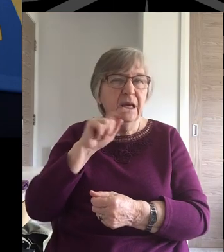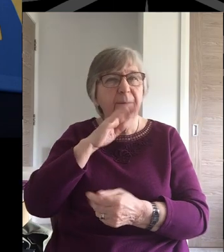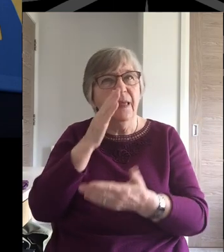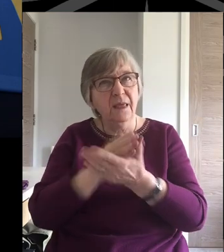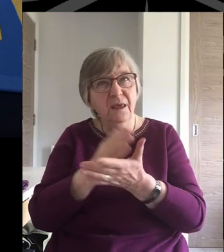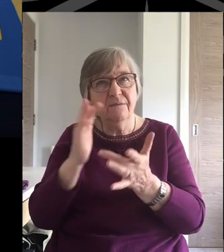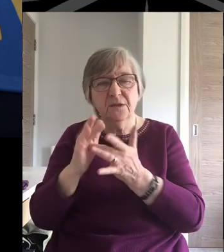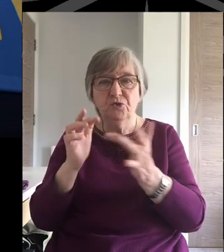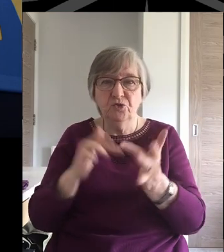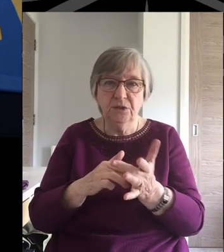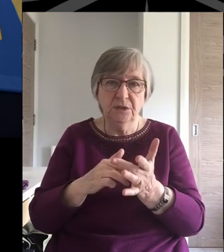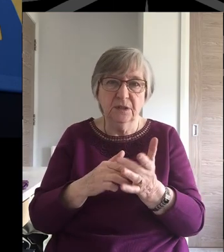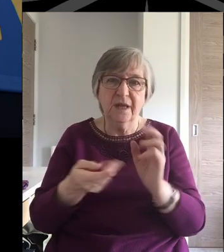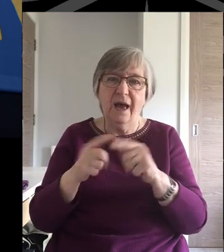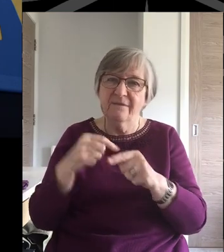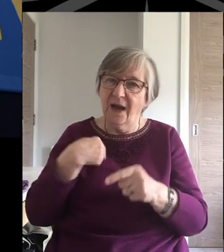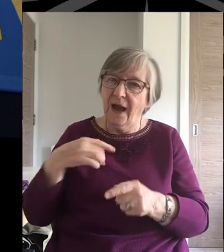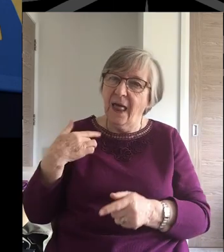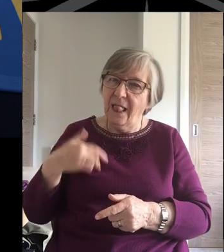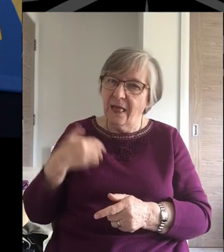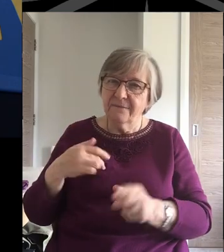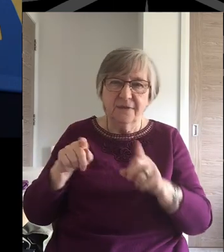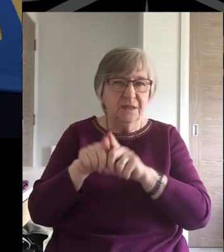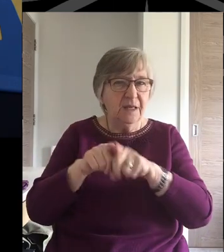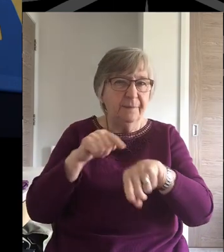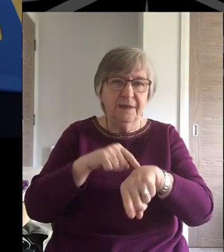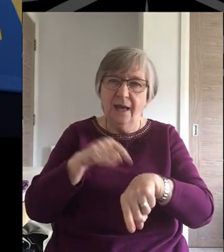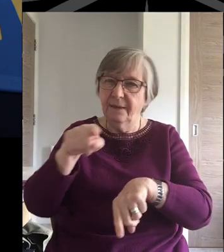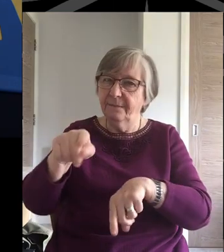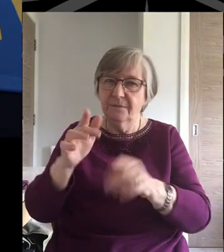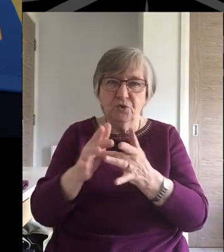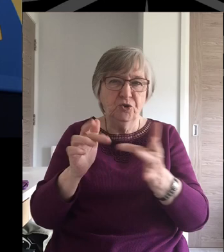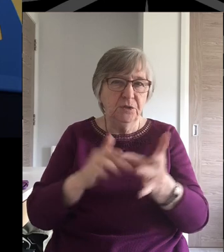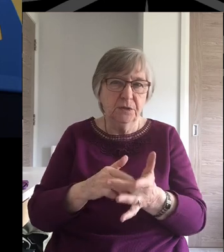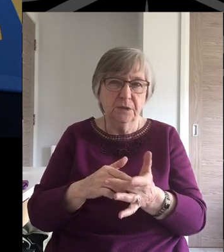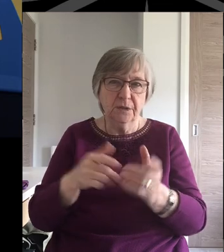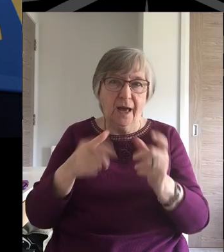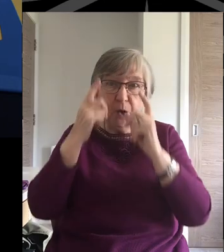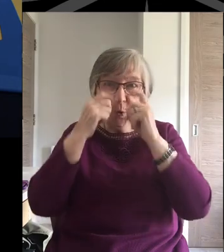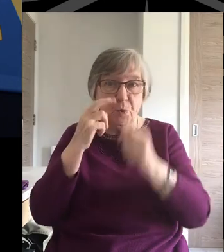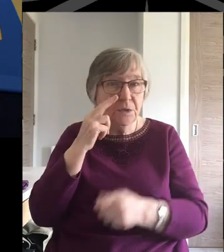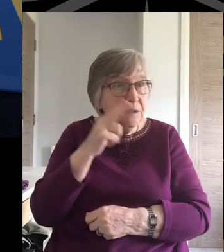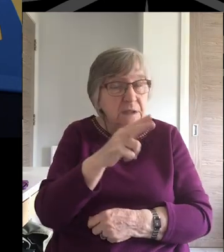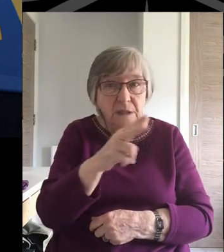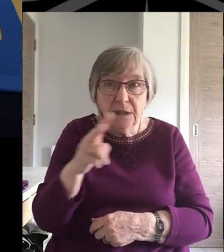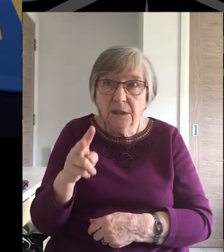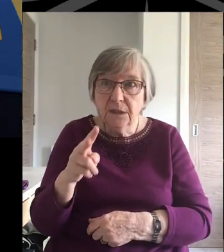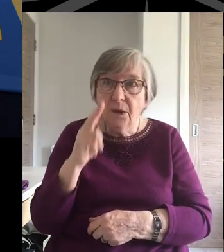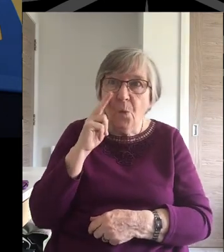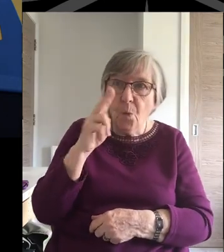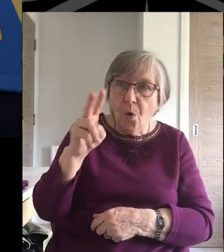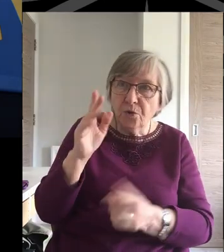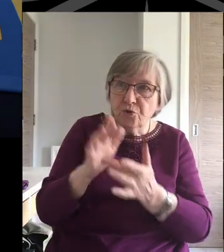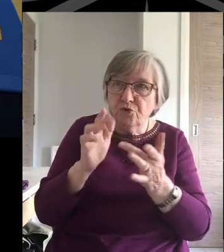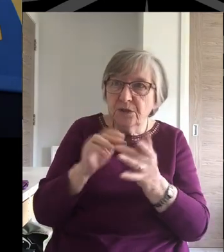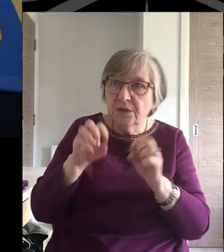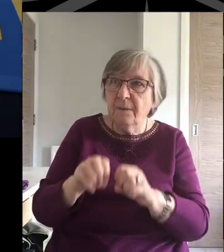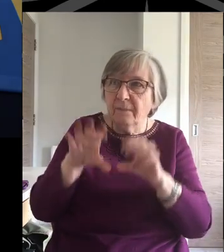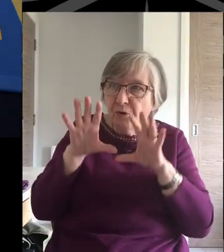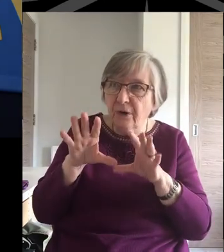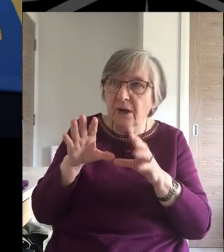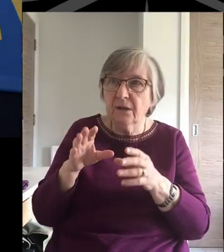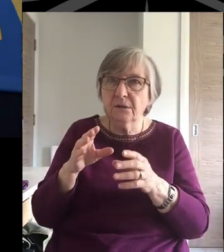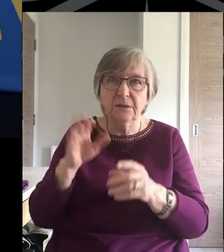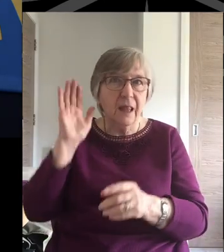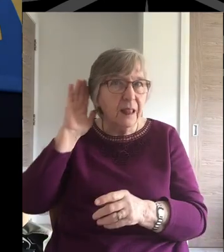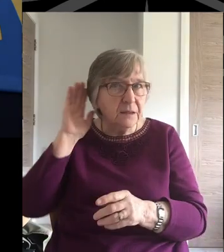if we had lived when Jesus lived? If we'd seen him in action, surely that would have been